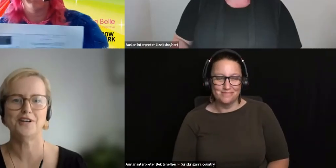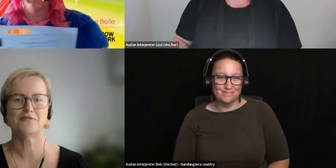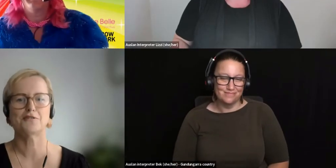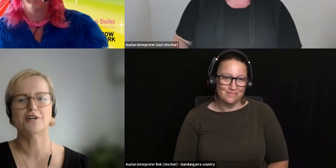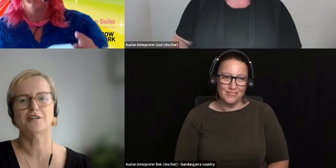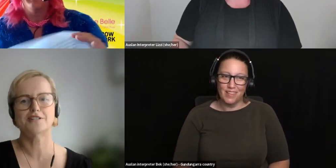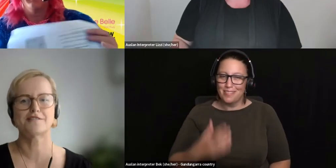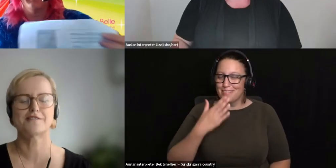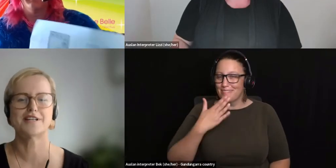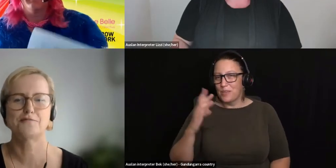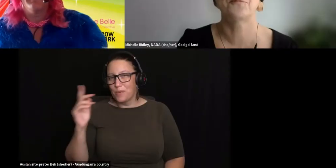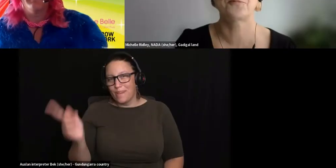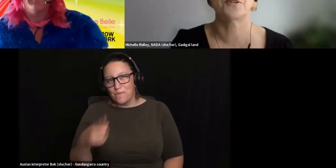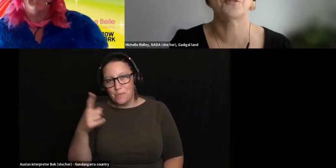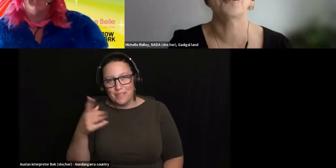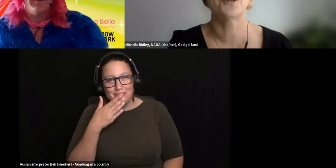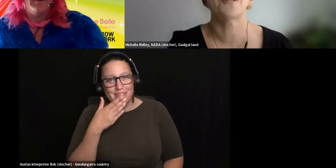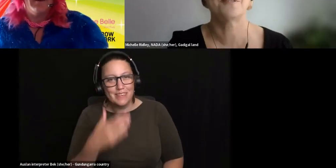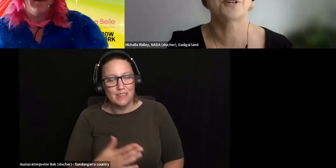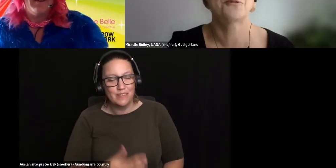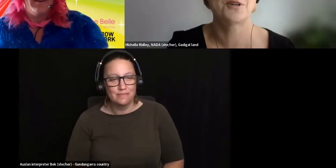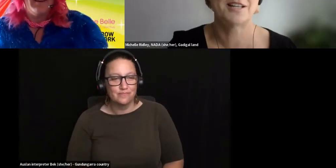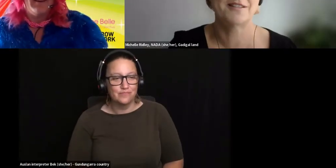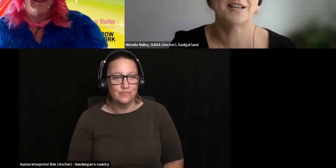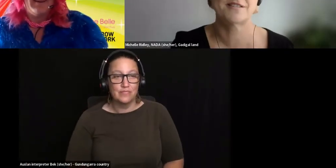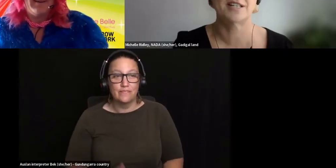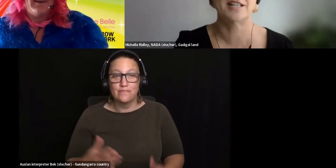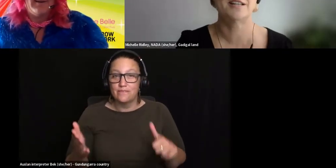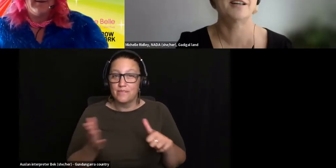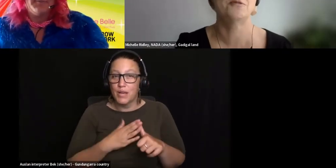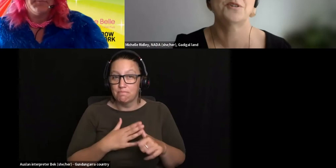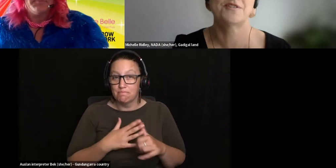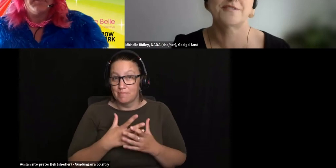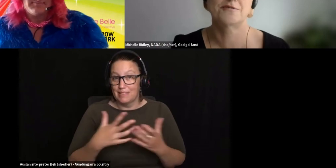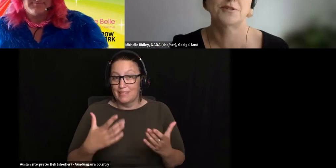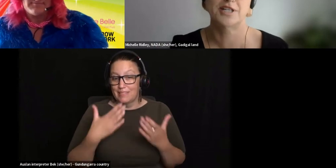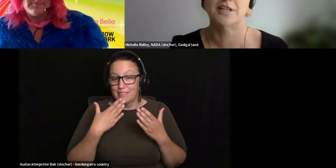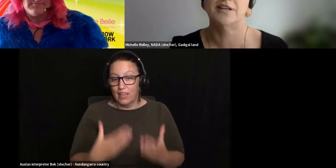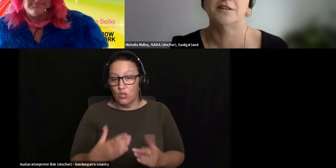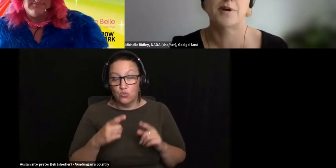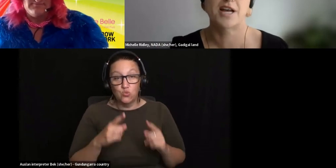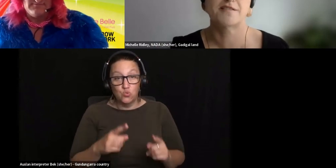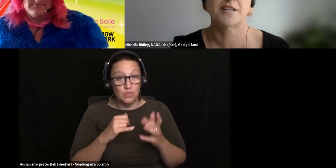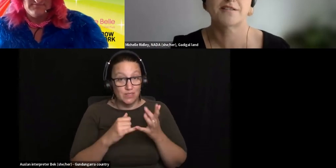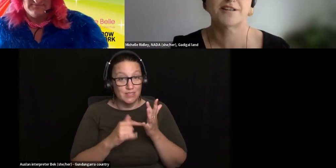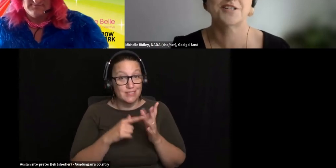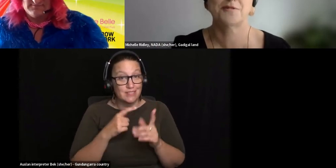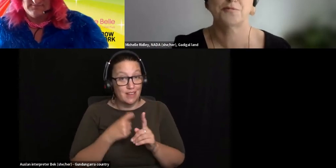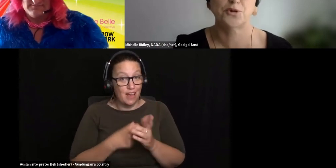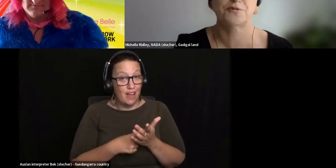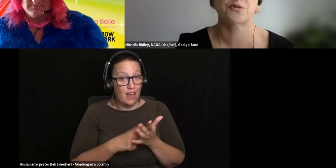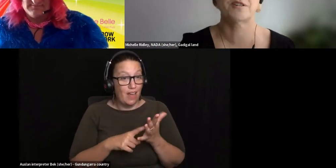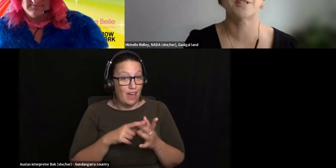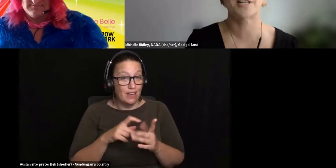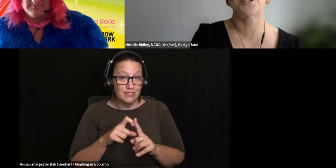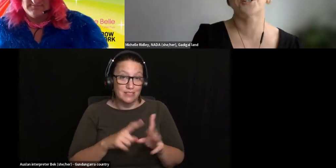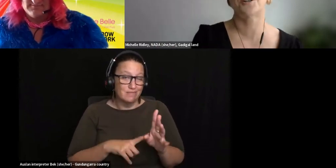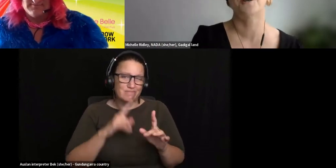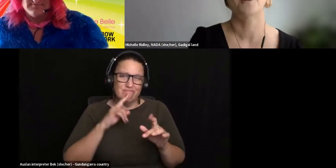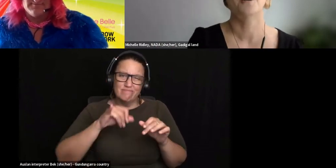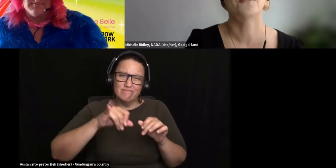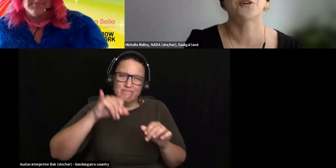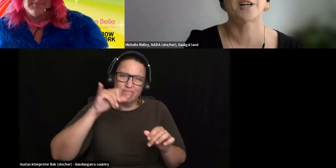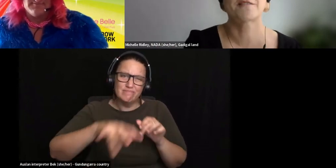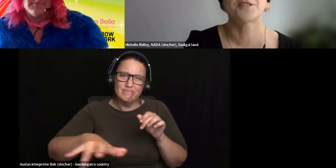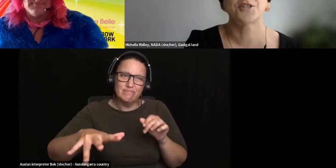Thank you, everyone. I just firstly want to really thank Starlady. That was really an amazing and such an important